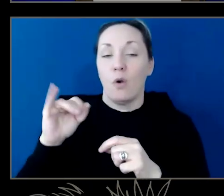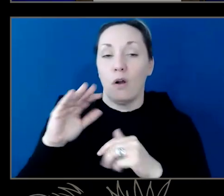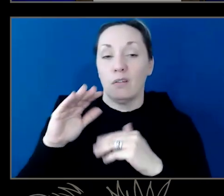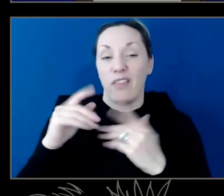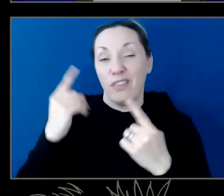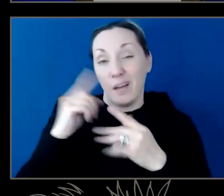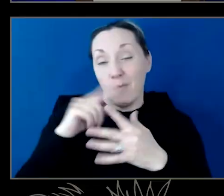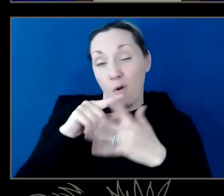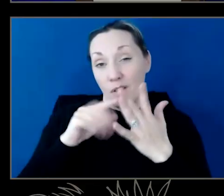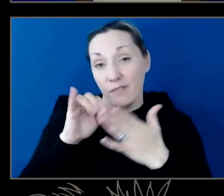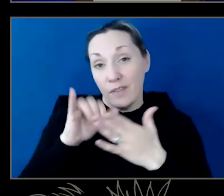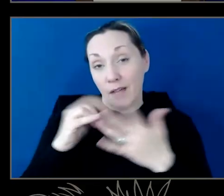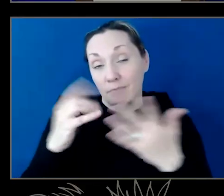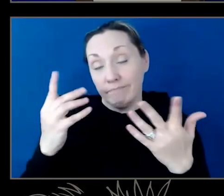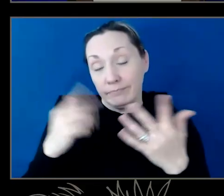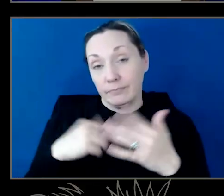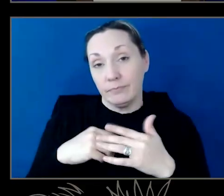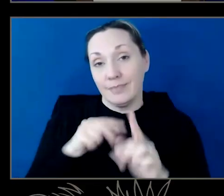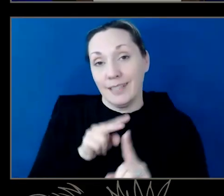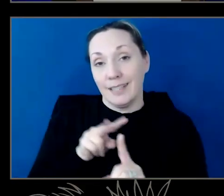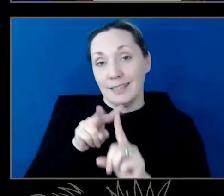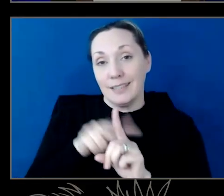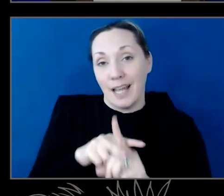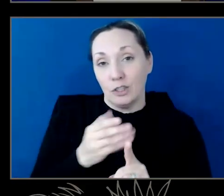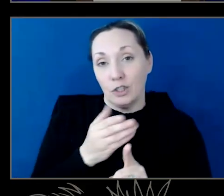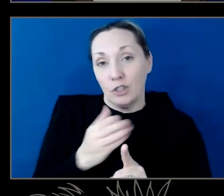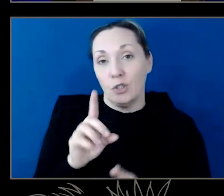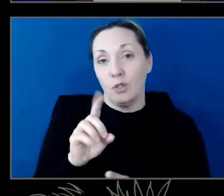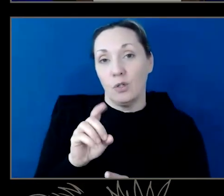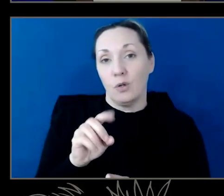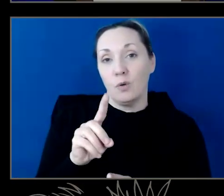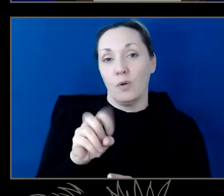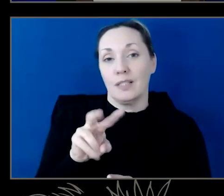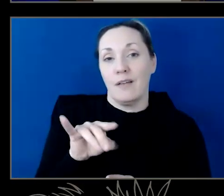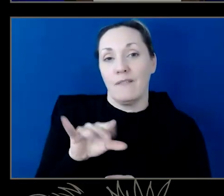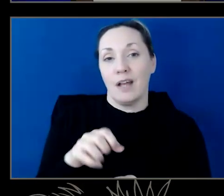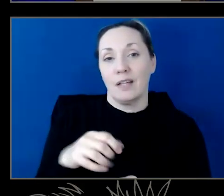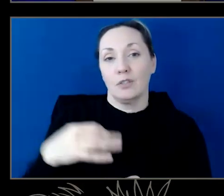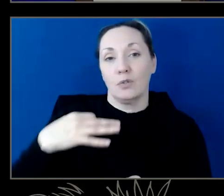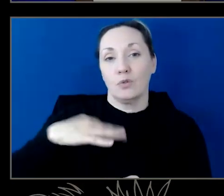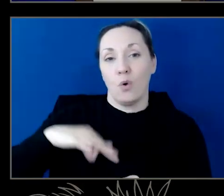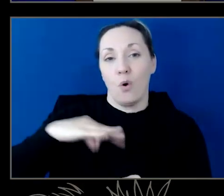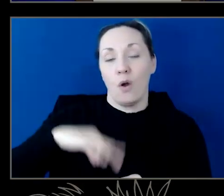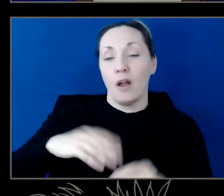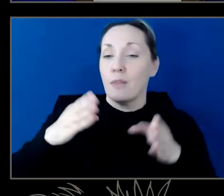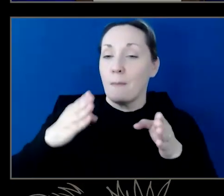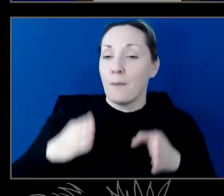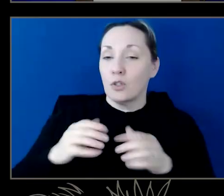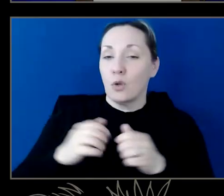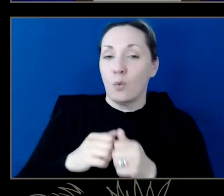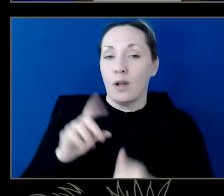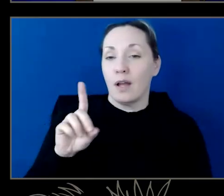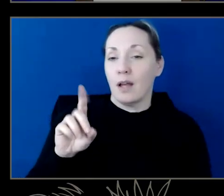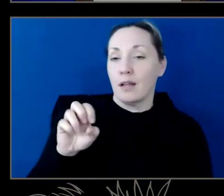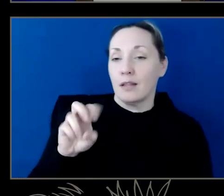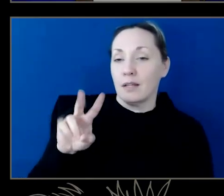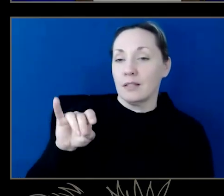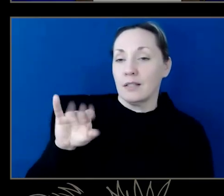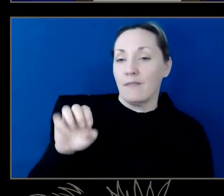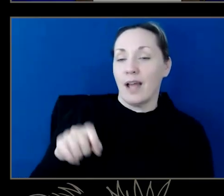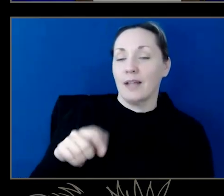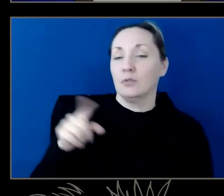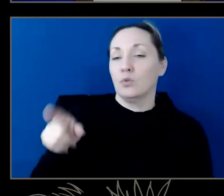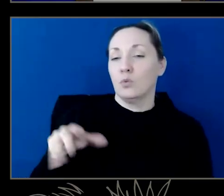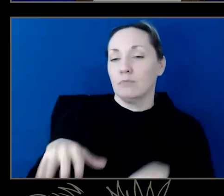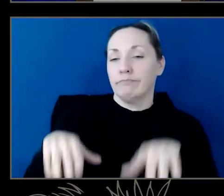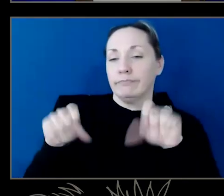into consideration, it assigns you a device score, and the person with the base device was the host. And